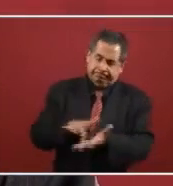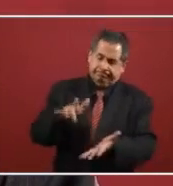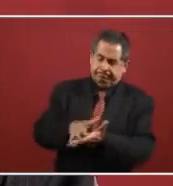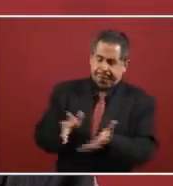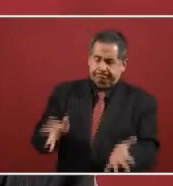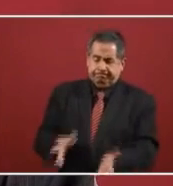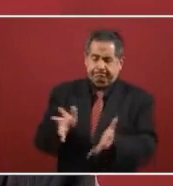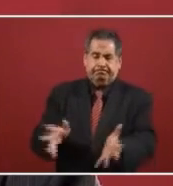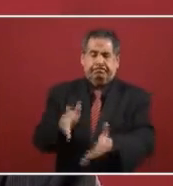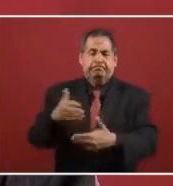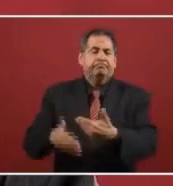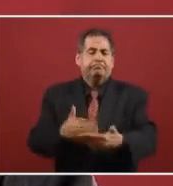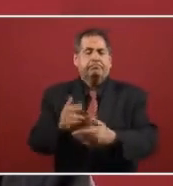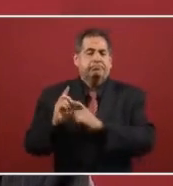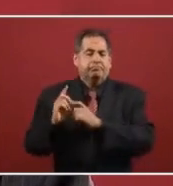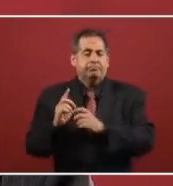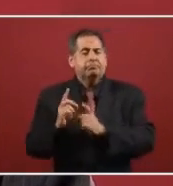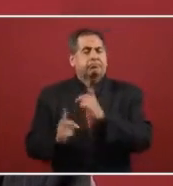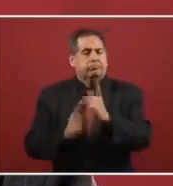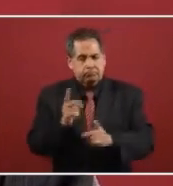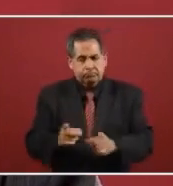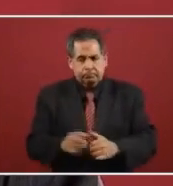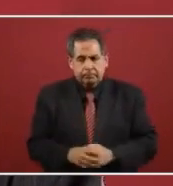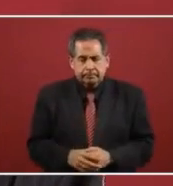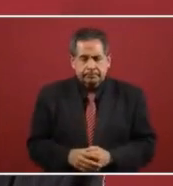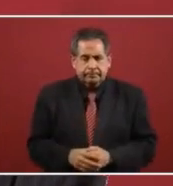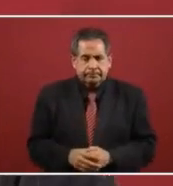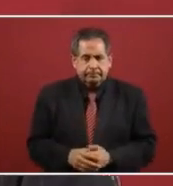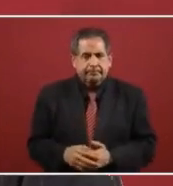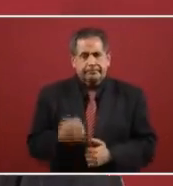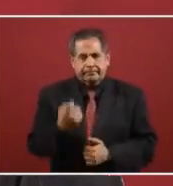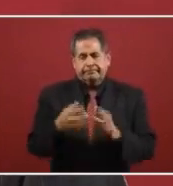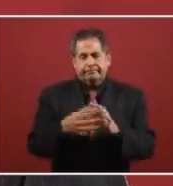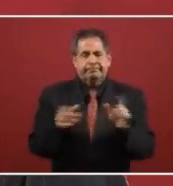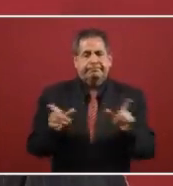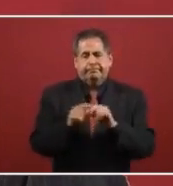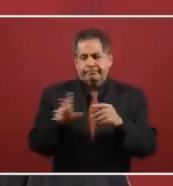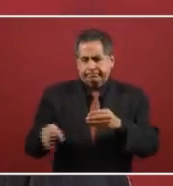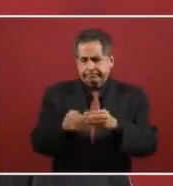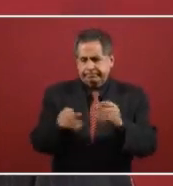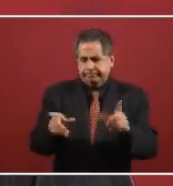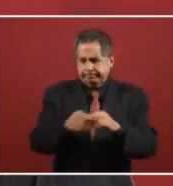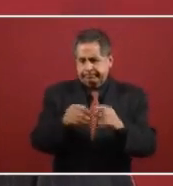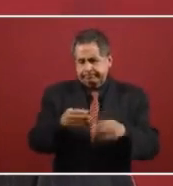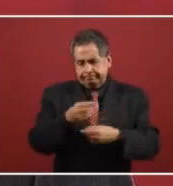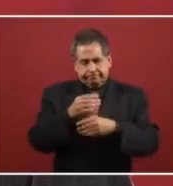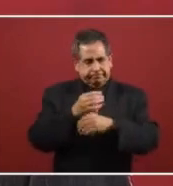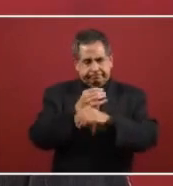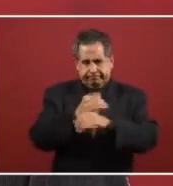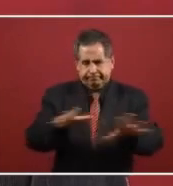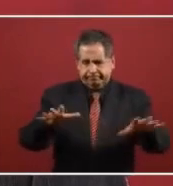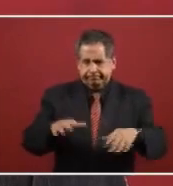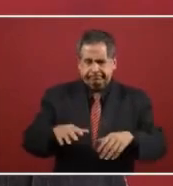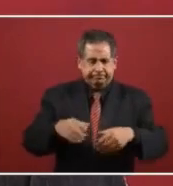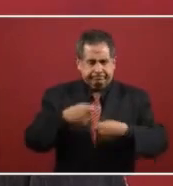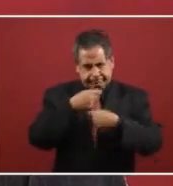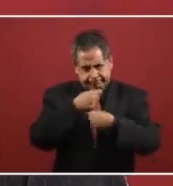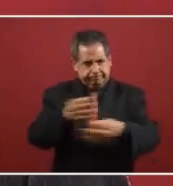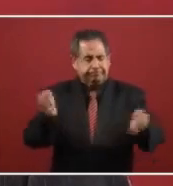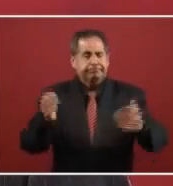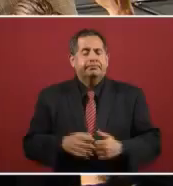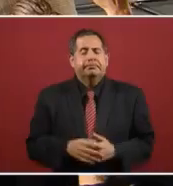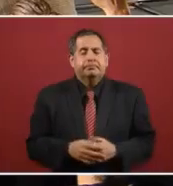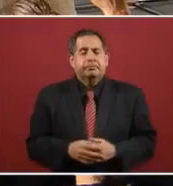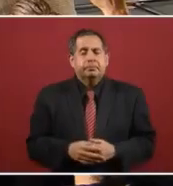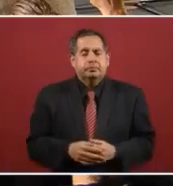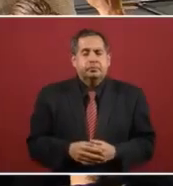in order to encourage sports. And this is a complementary information that I